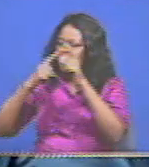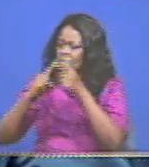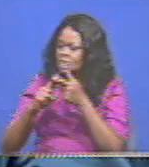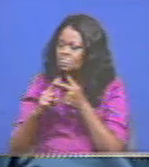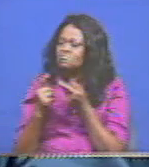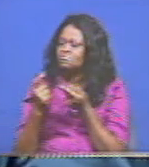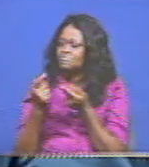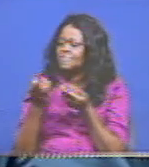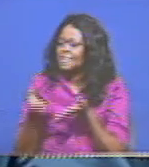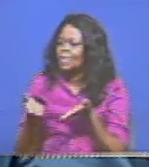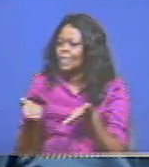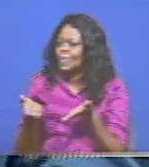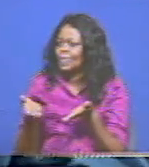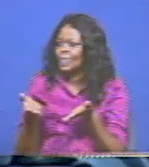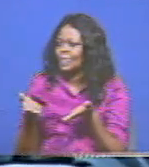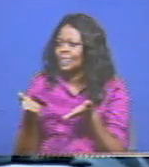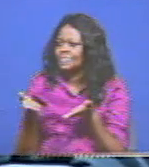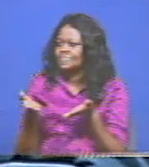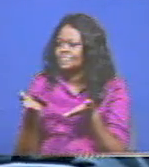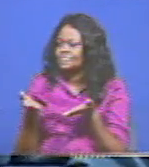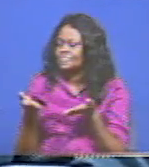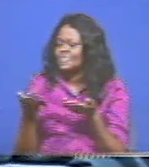as of now, mm-hmm. there is still